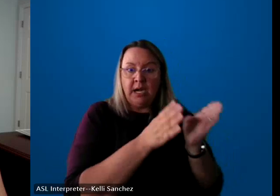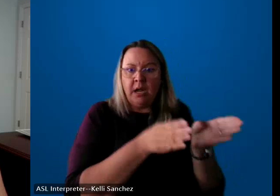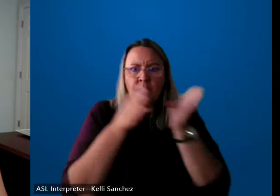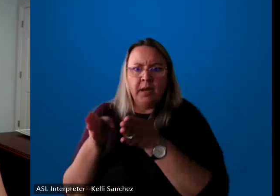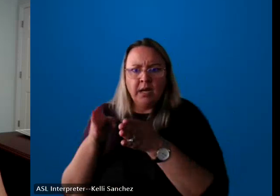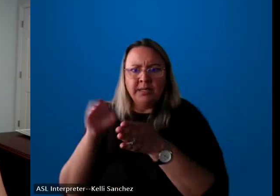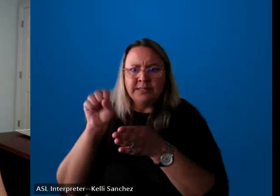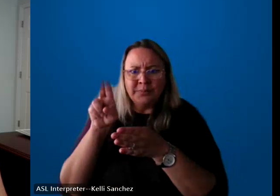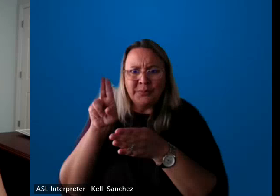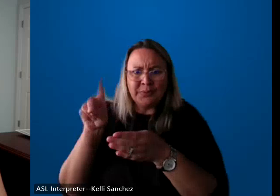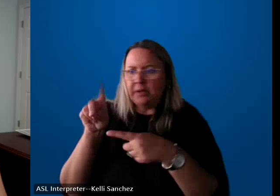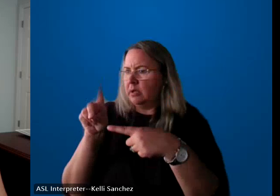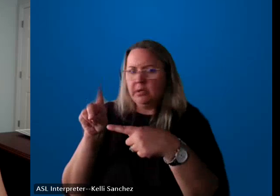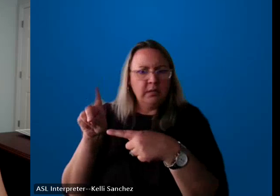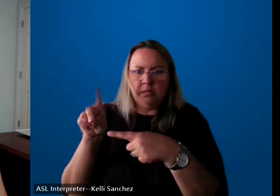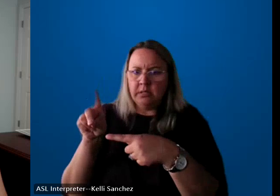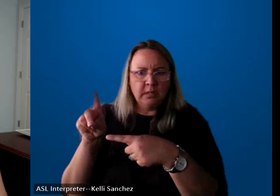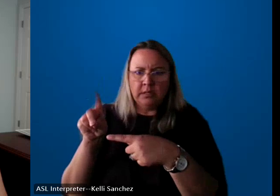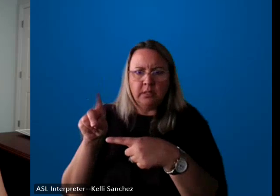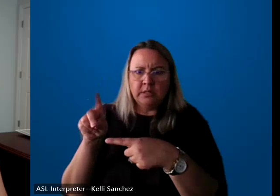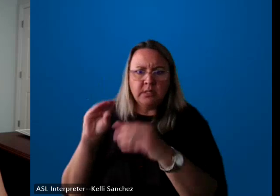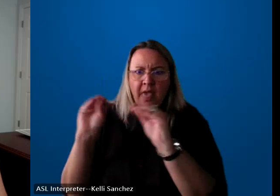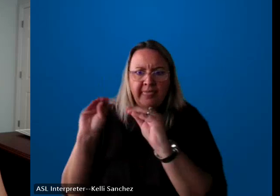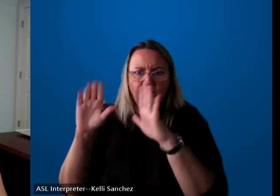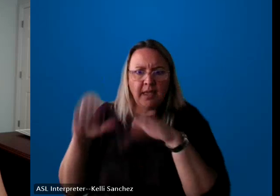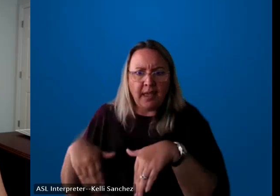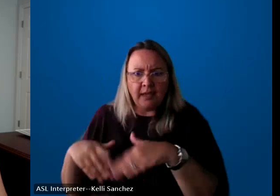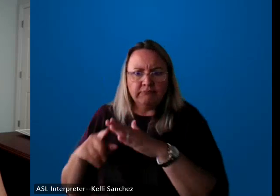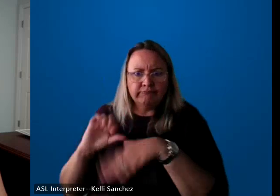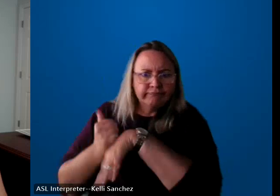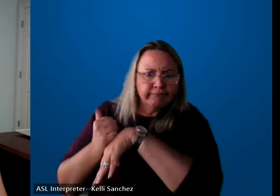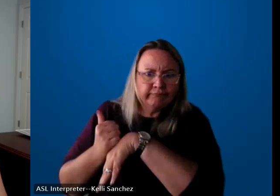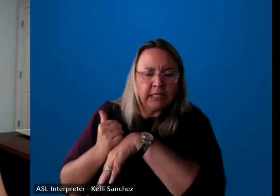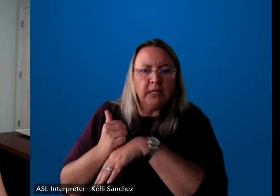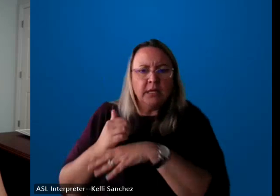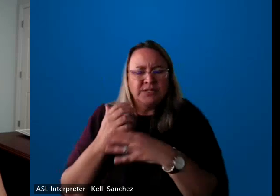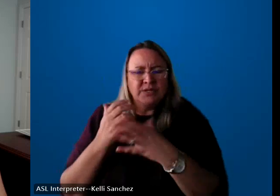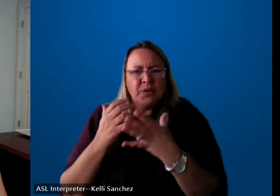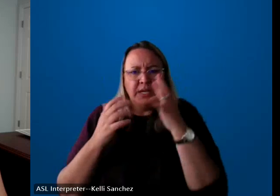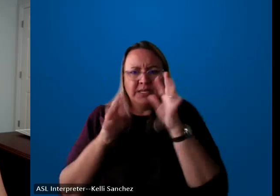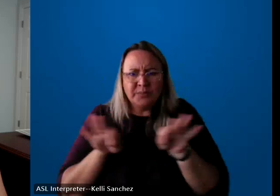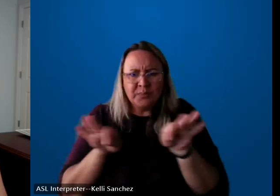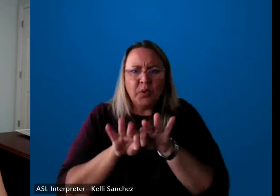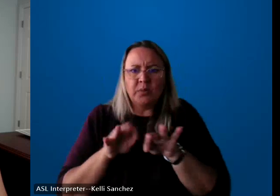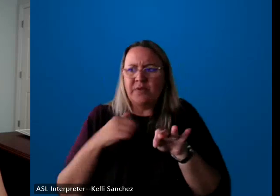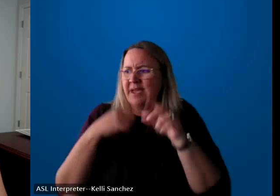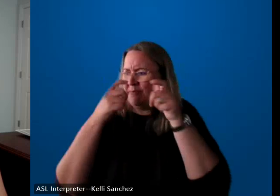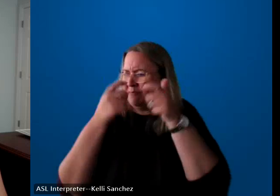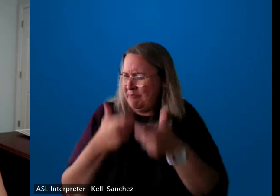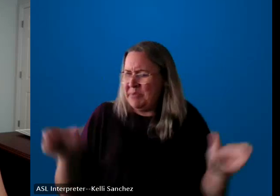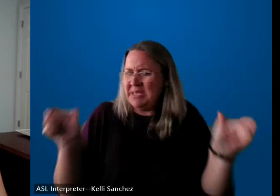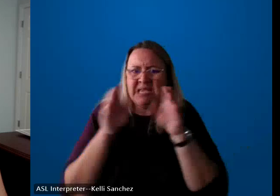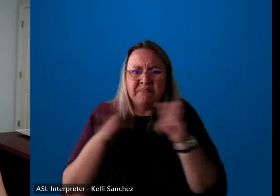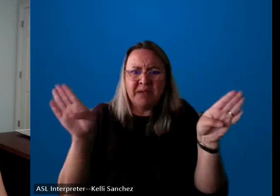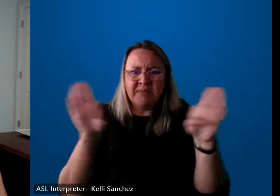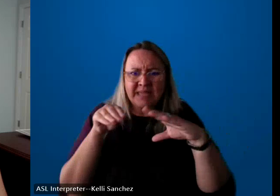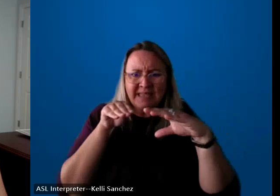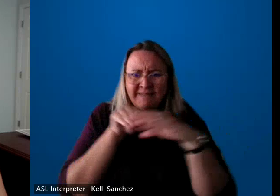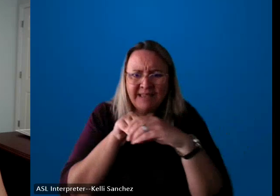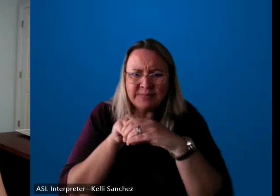we're in this time frame right now where we have access to these major public investments